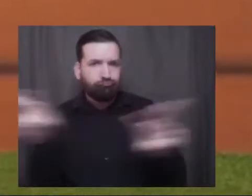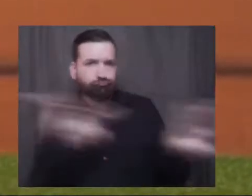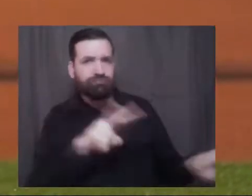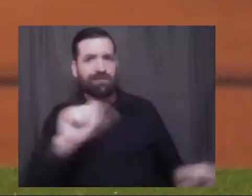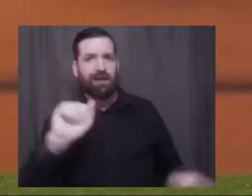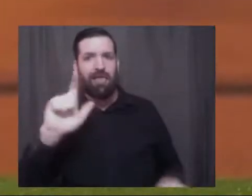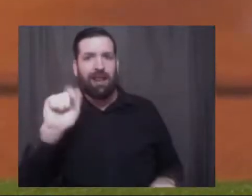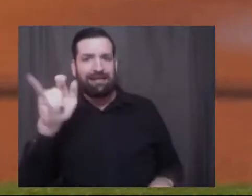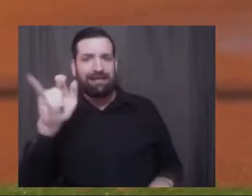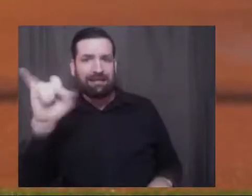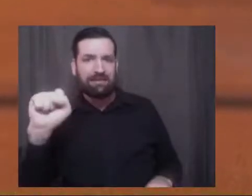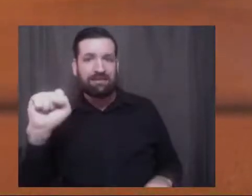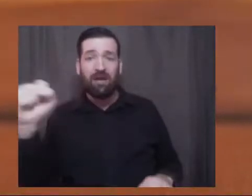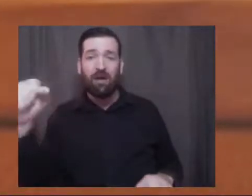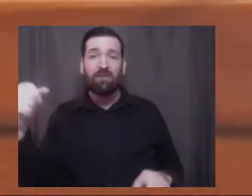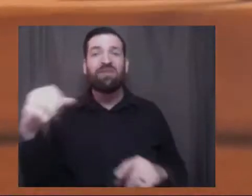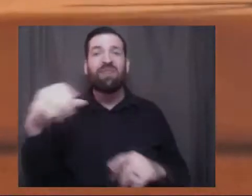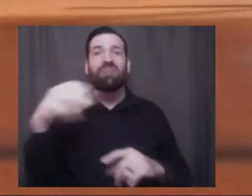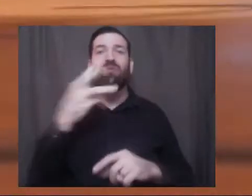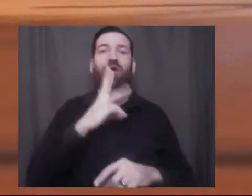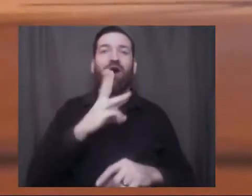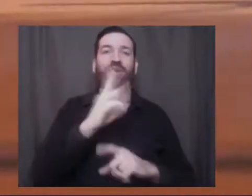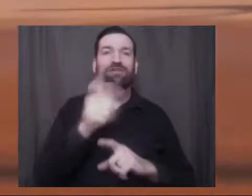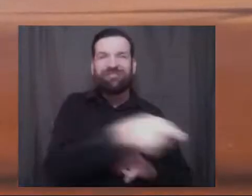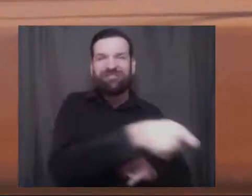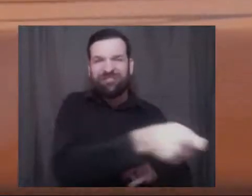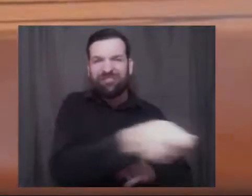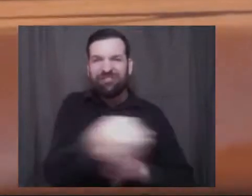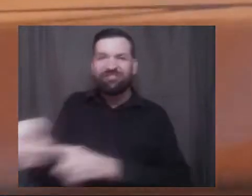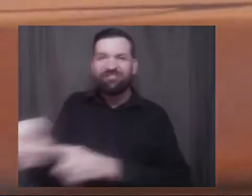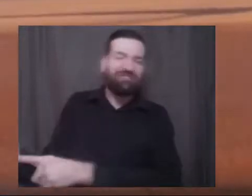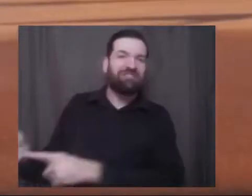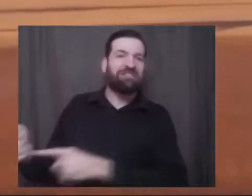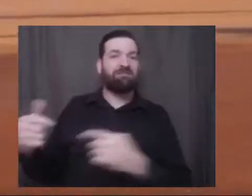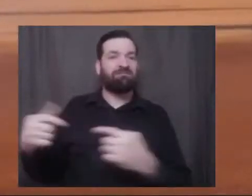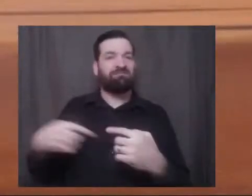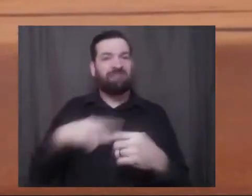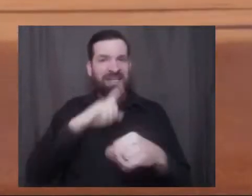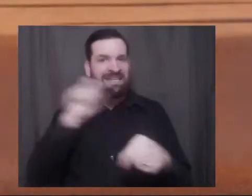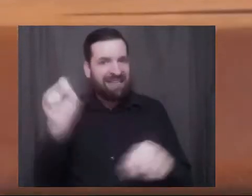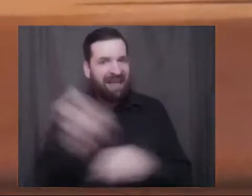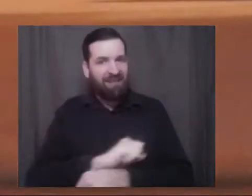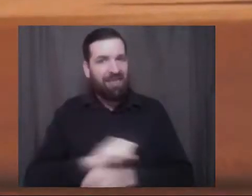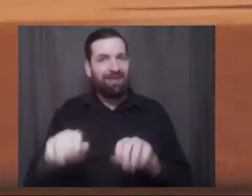sprayed with the sprinkler out here. I was wondering why she was turning around. It's definitely opening day. Yeah.